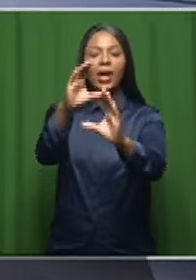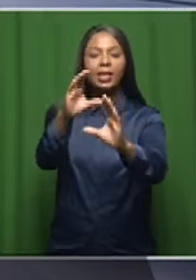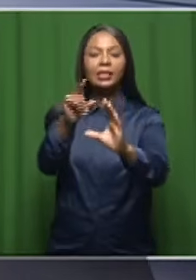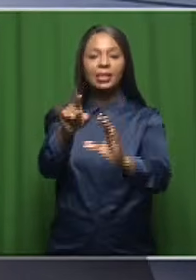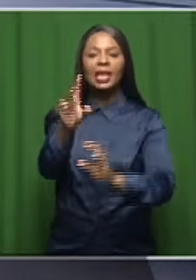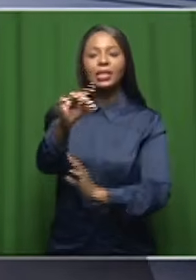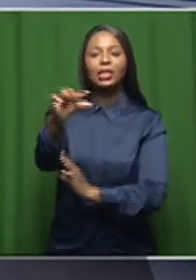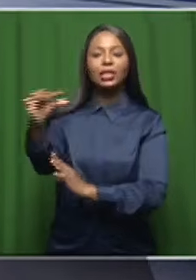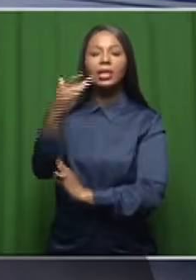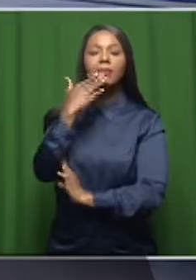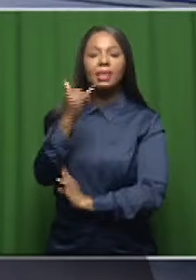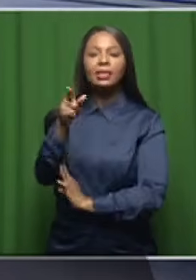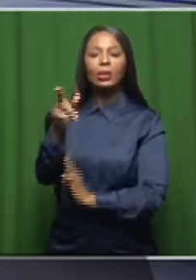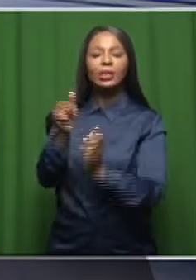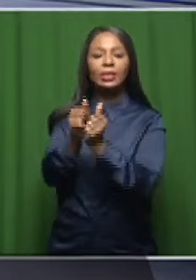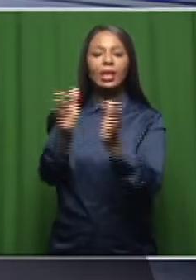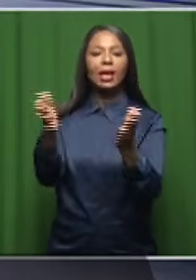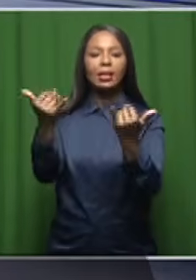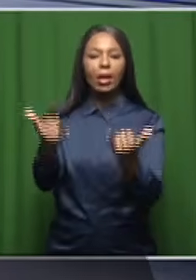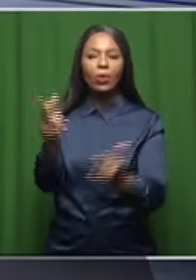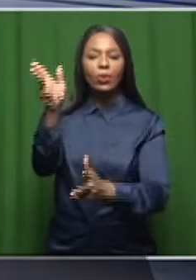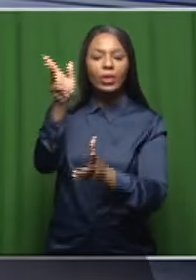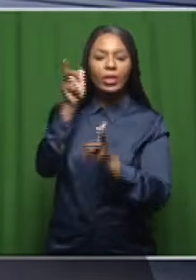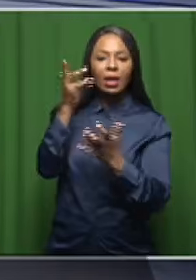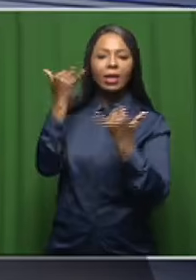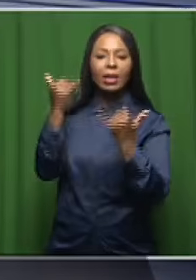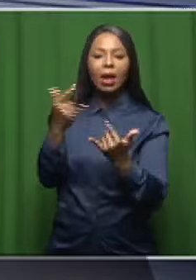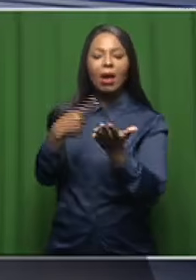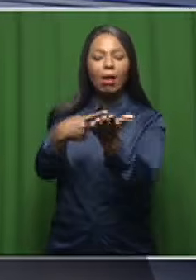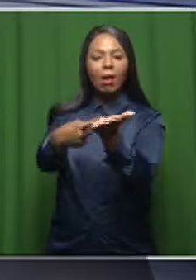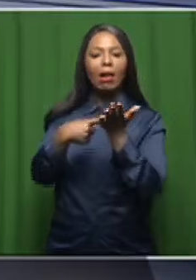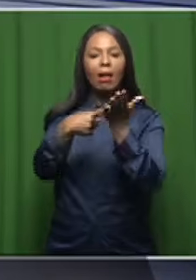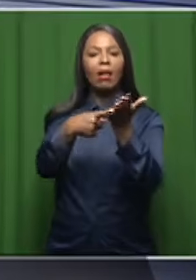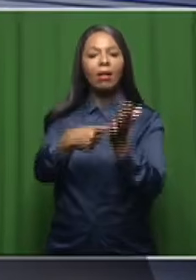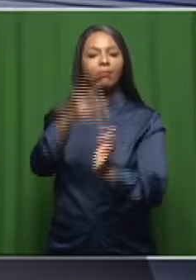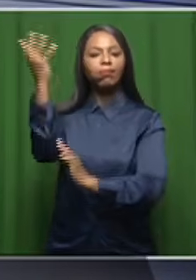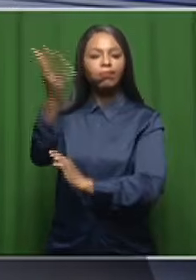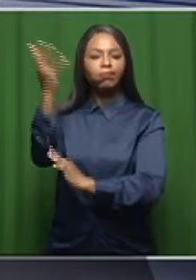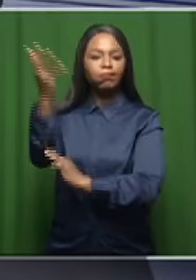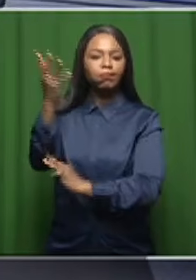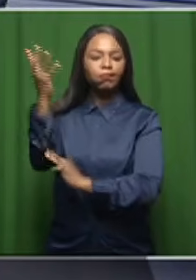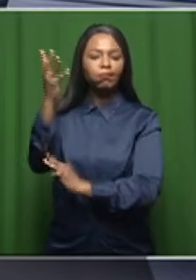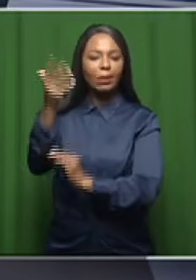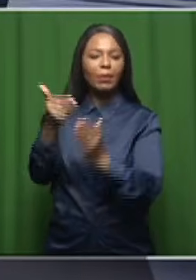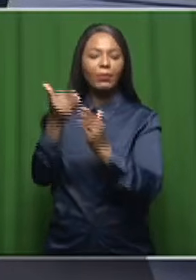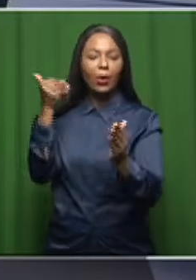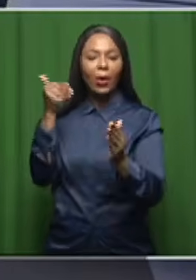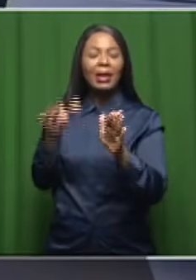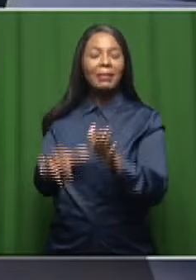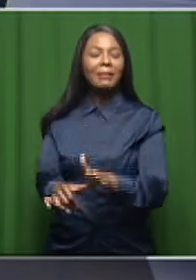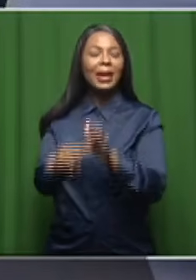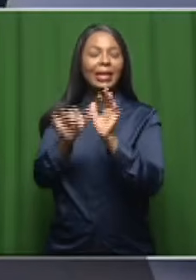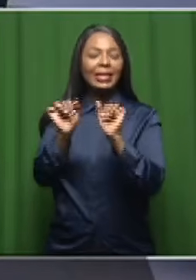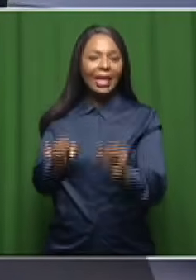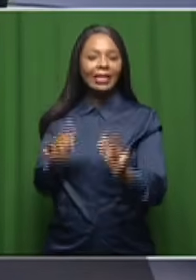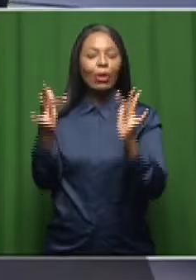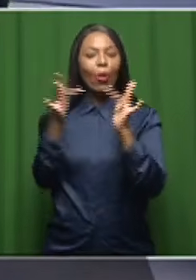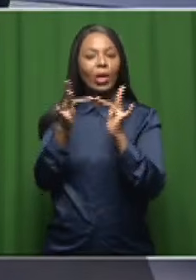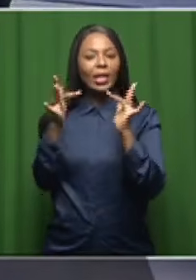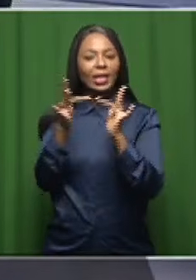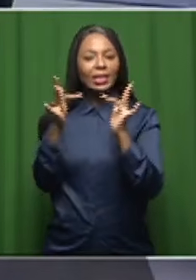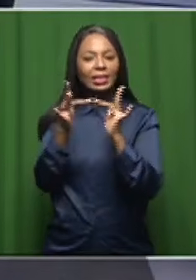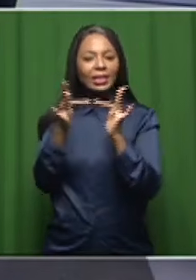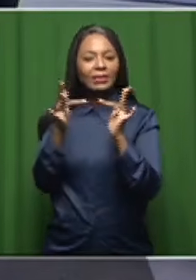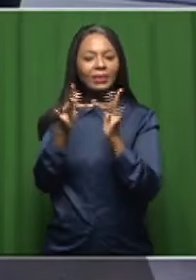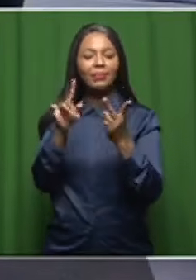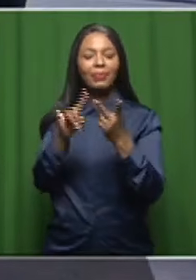let's start with you. You heard our precursing discussion there. And I suppose, of course, connectivity as well as implementation are going